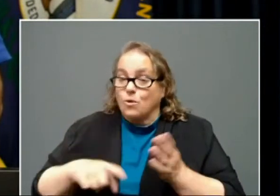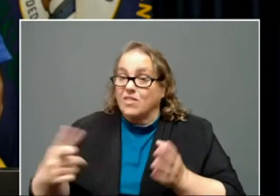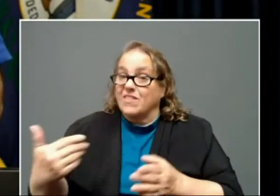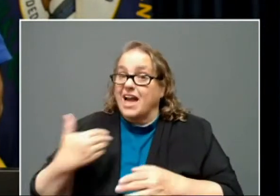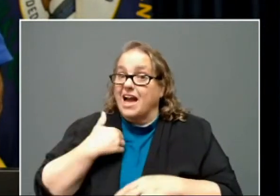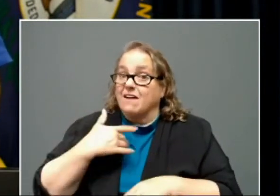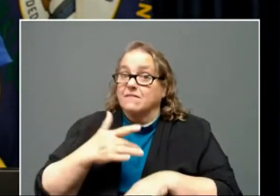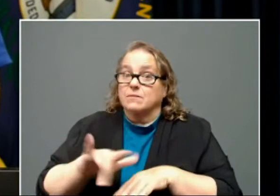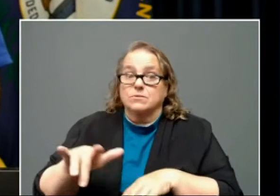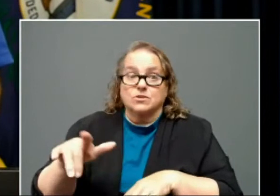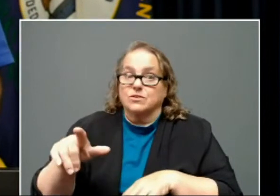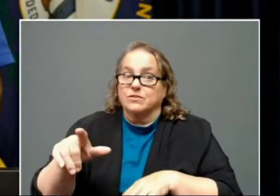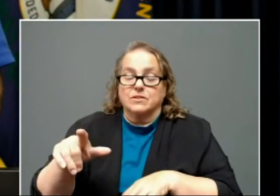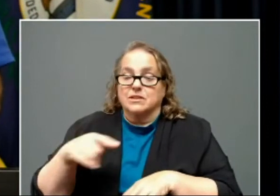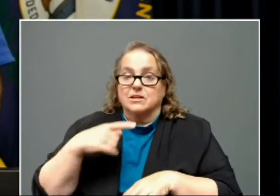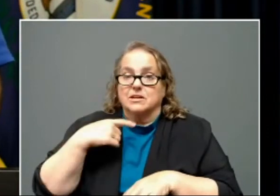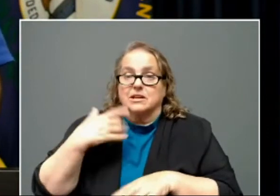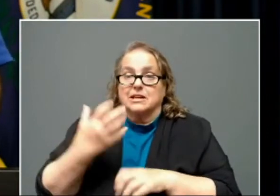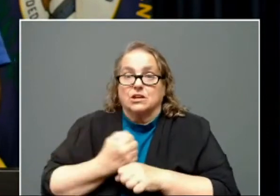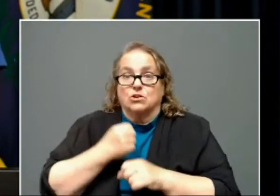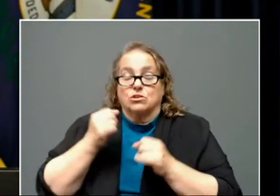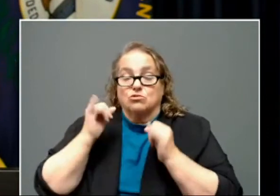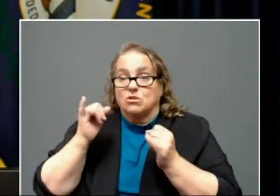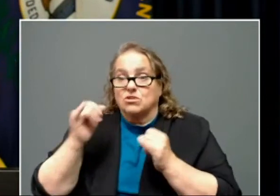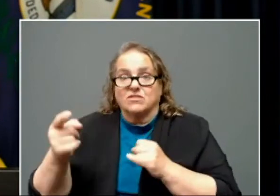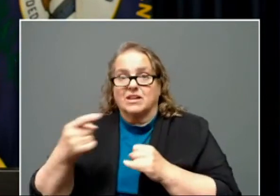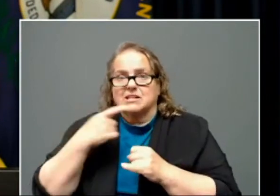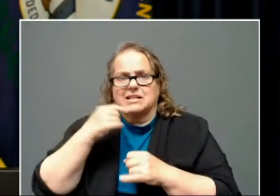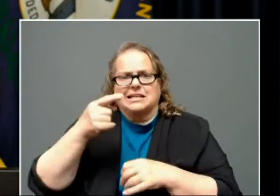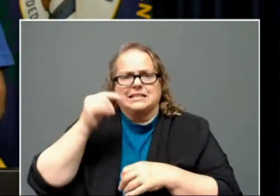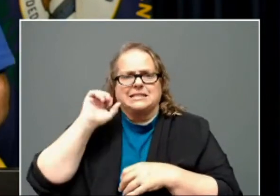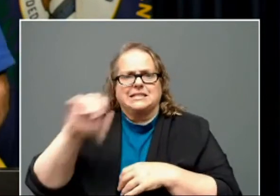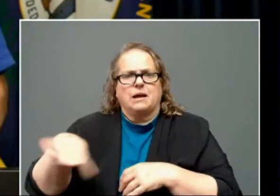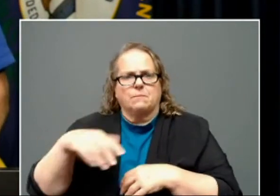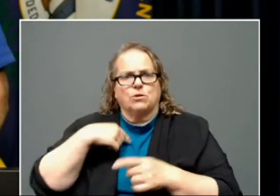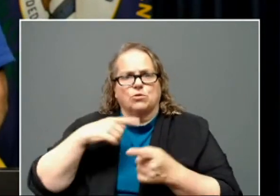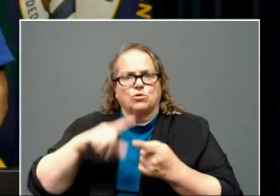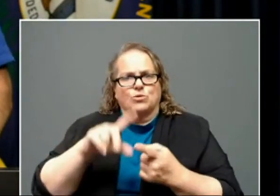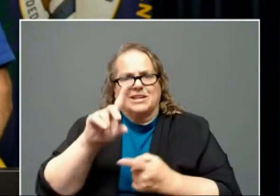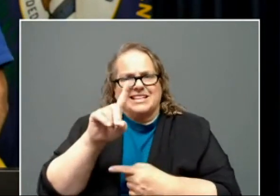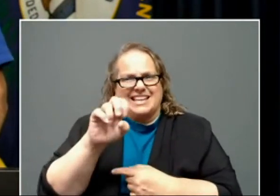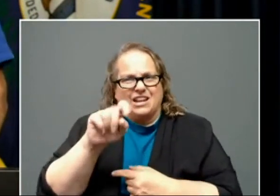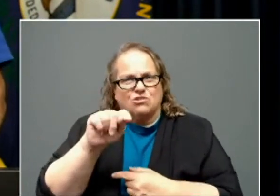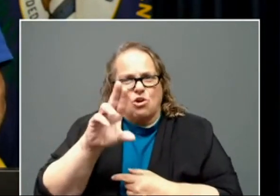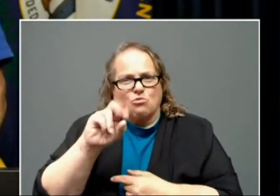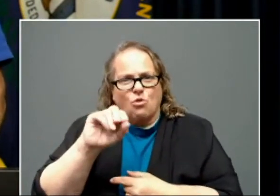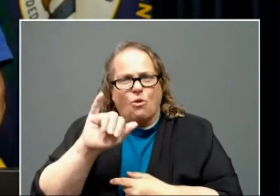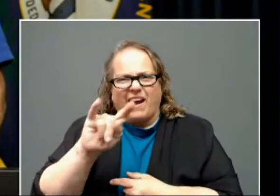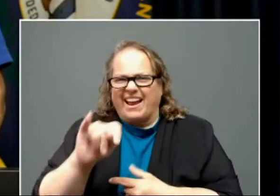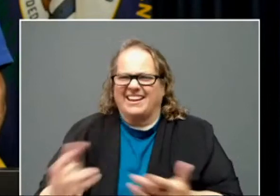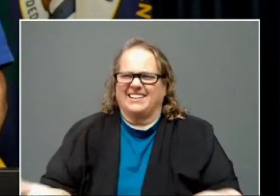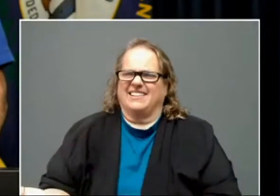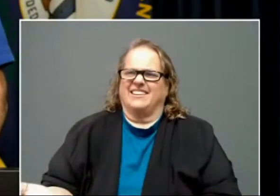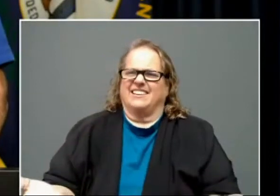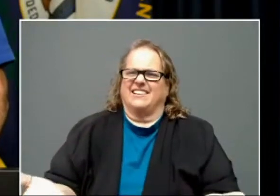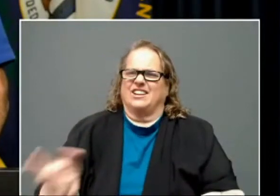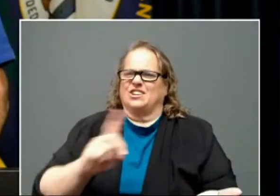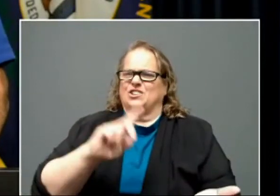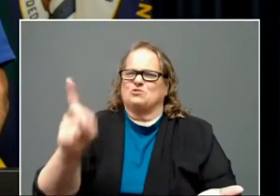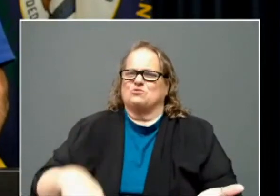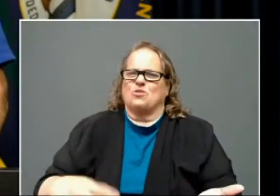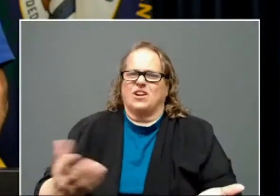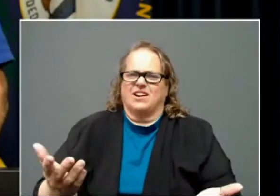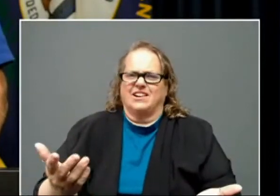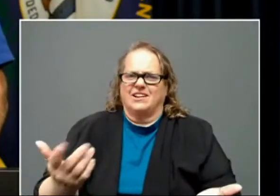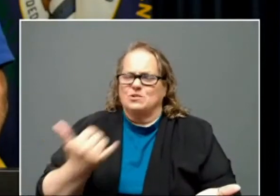get directions, I said, okay, we'll see what they say. It sent me to Detroit. So is there an issue with the